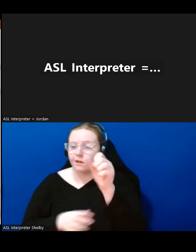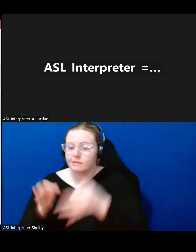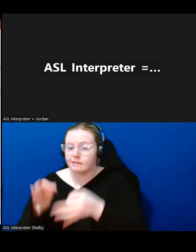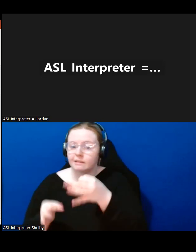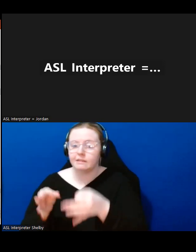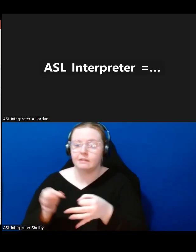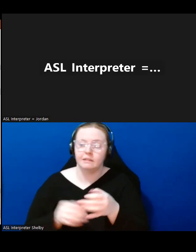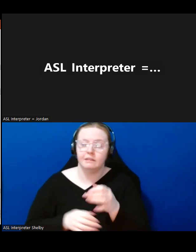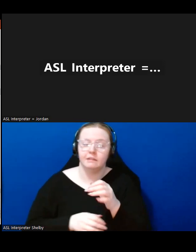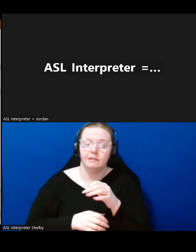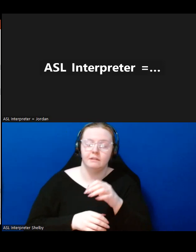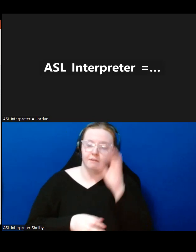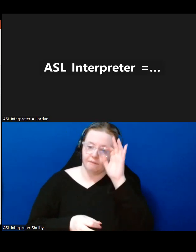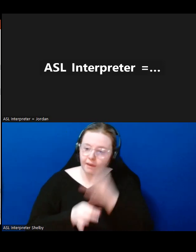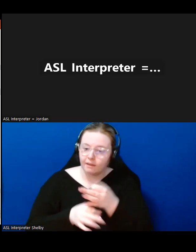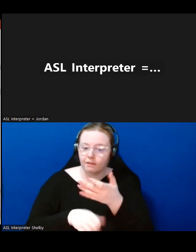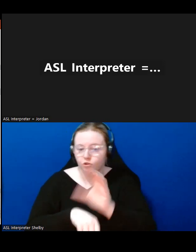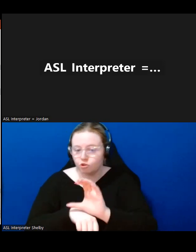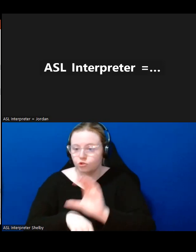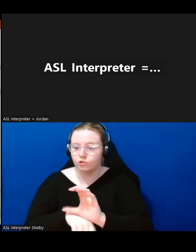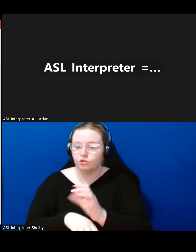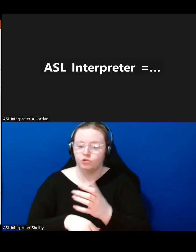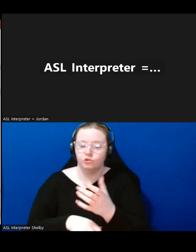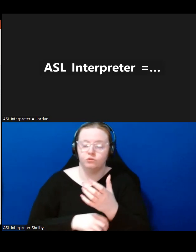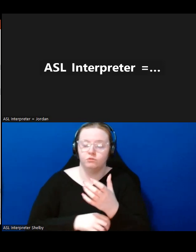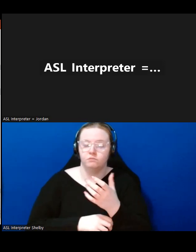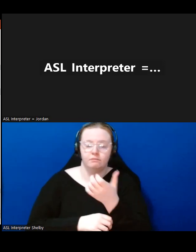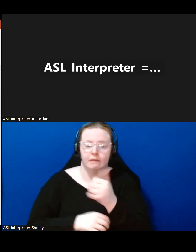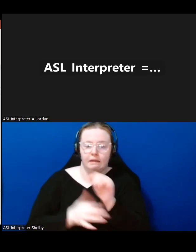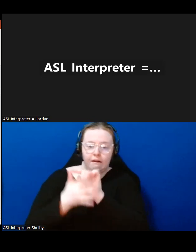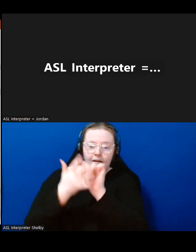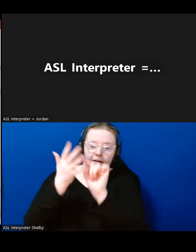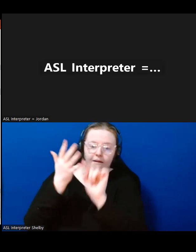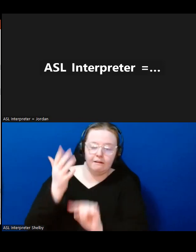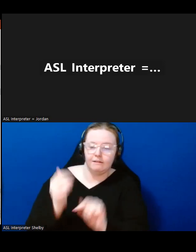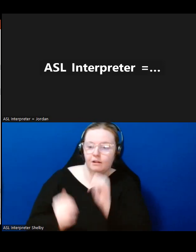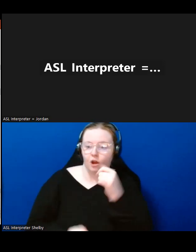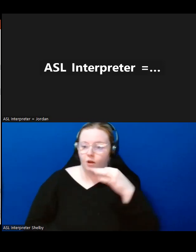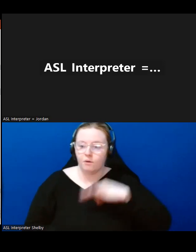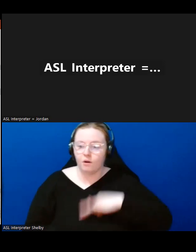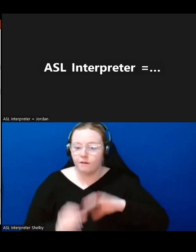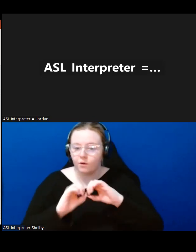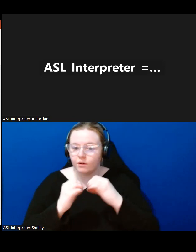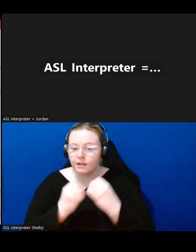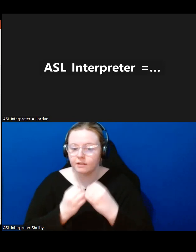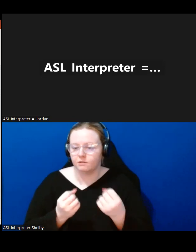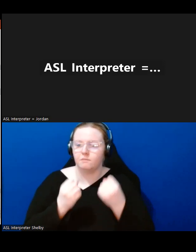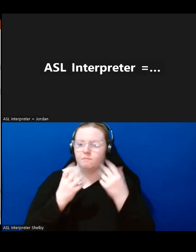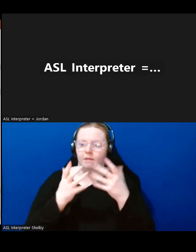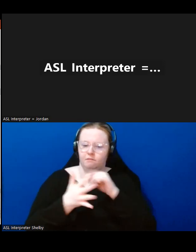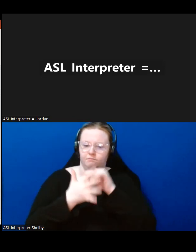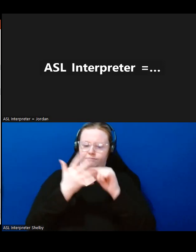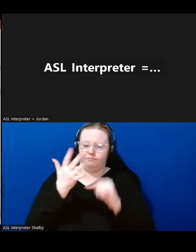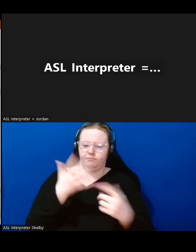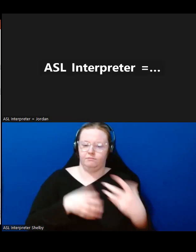and faith organizations, and anything that doesn't fit in there in terms of a nonprofit organization. So that could be something